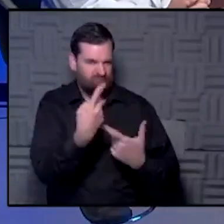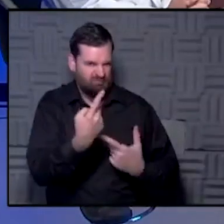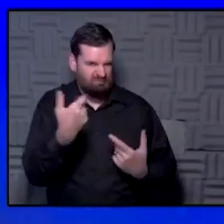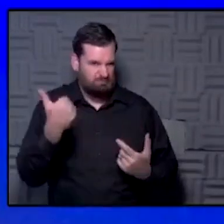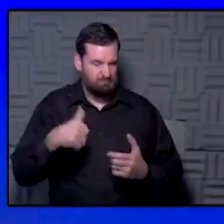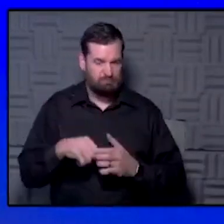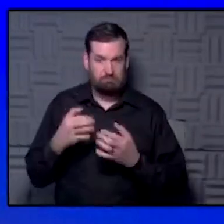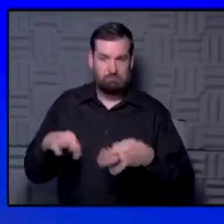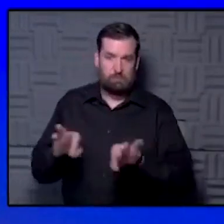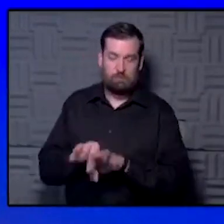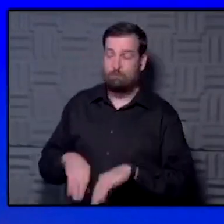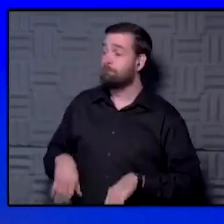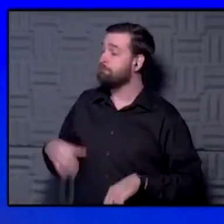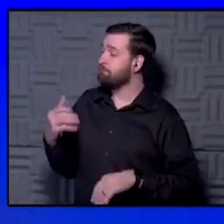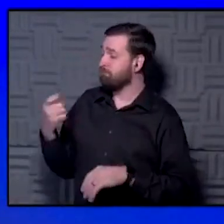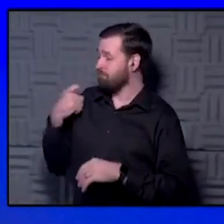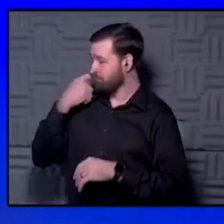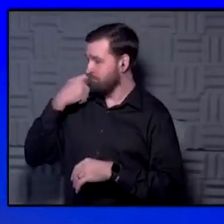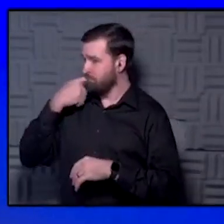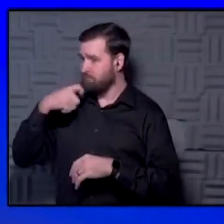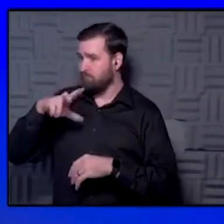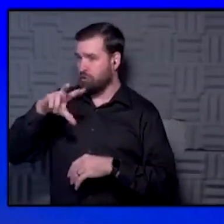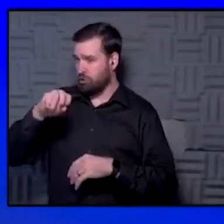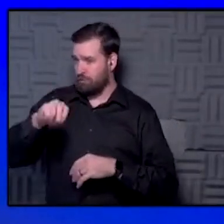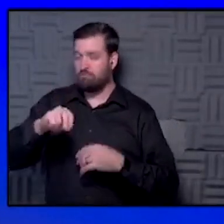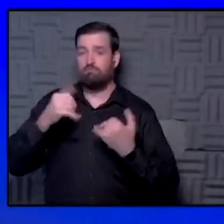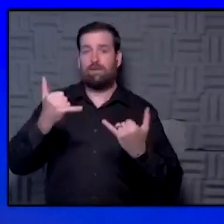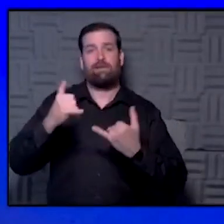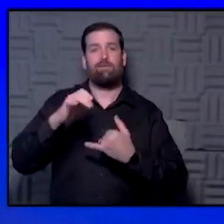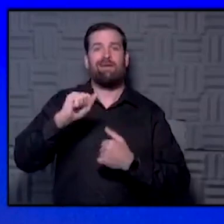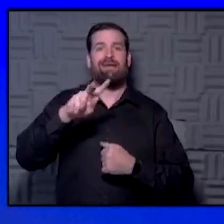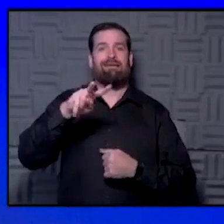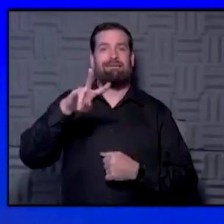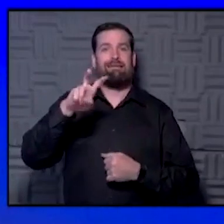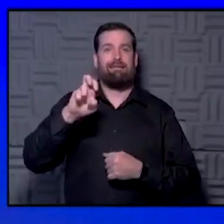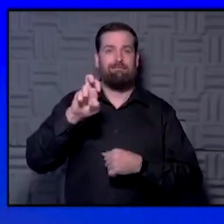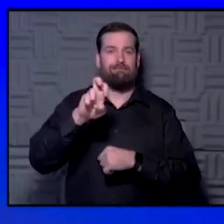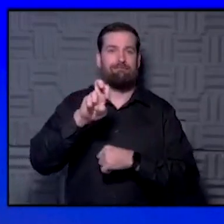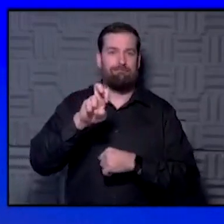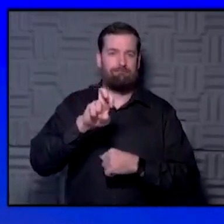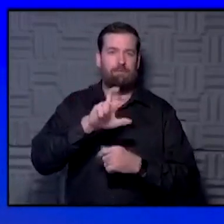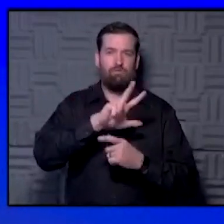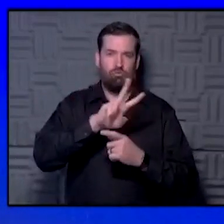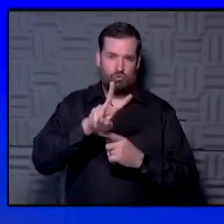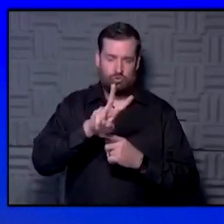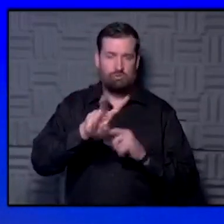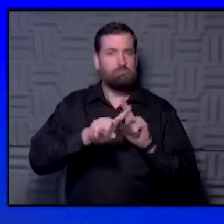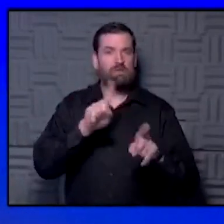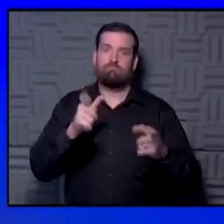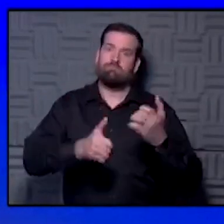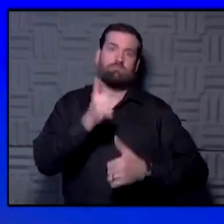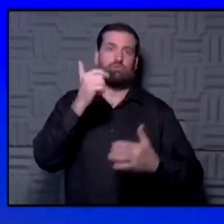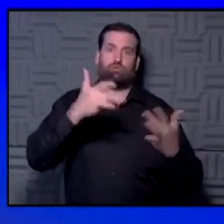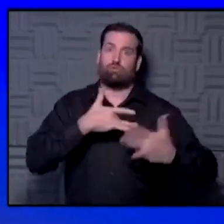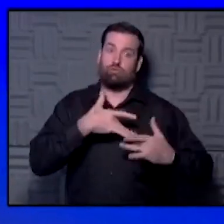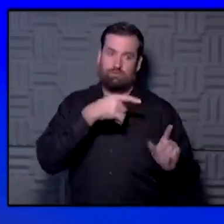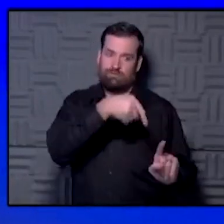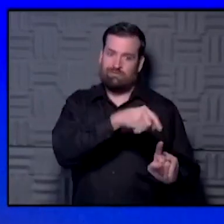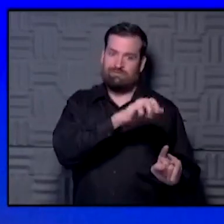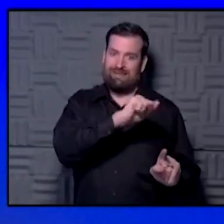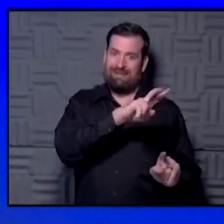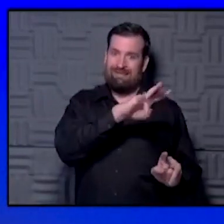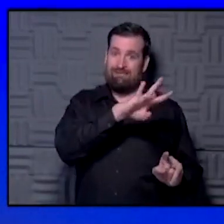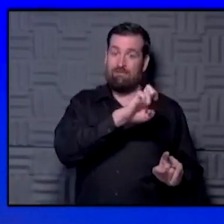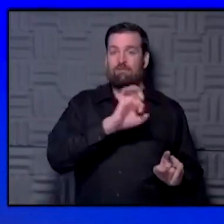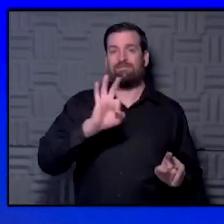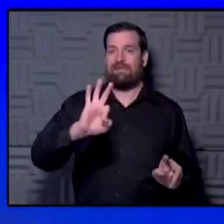days we've been in the low 30s. We have 32 active patients today. The real concerning thing about our active patients, though, we have